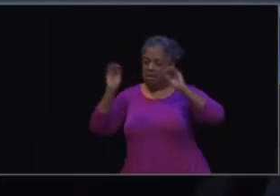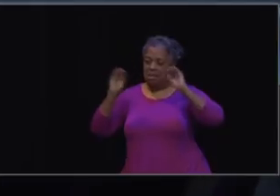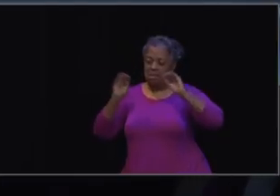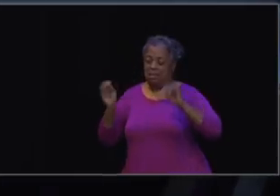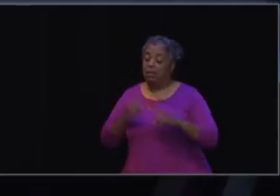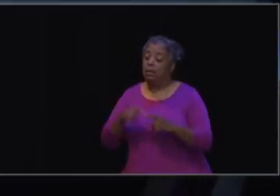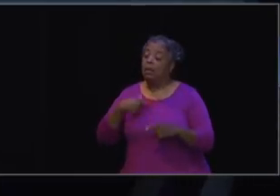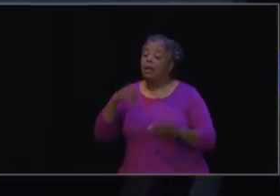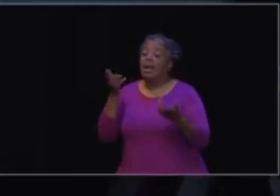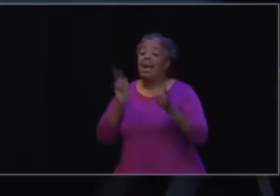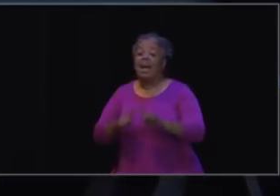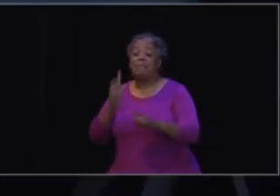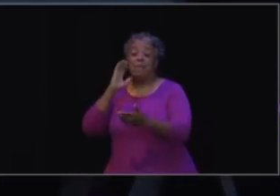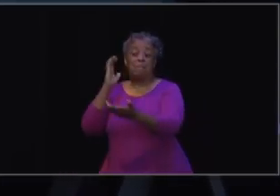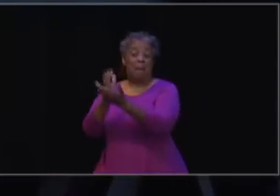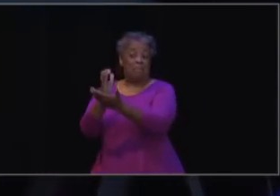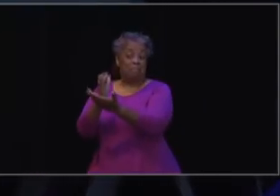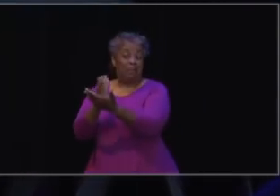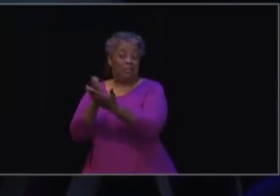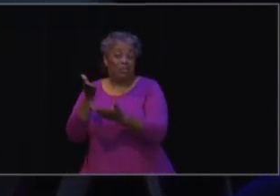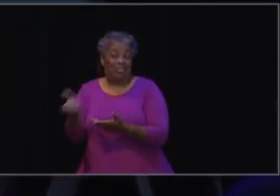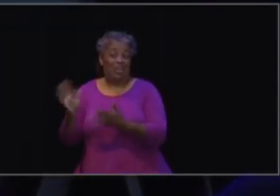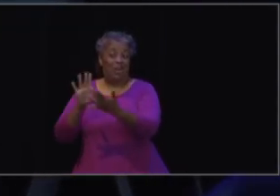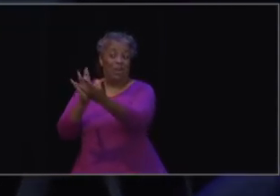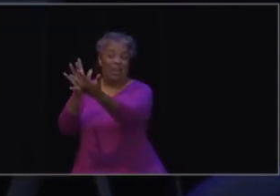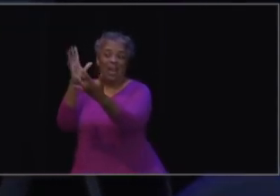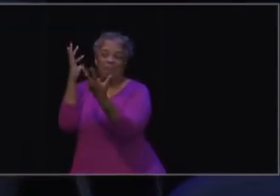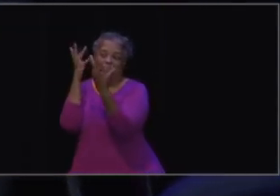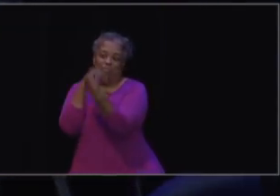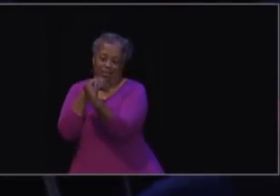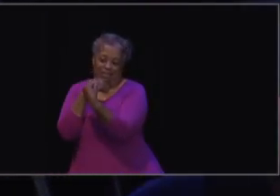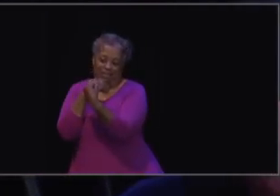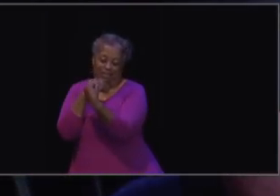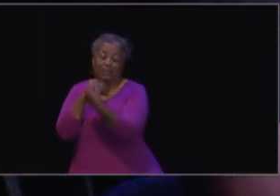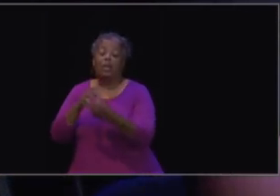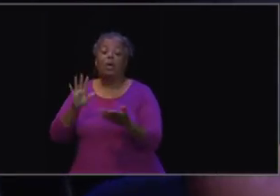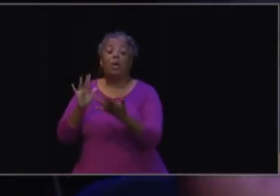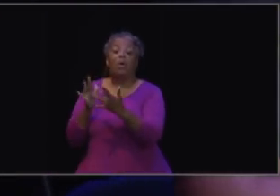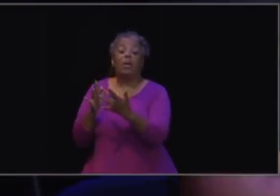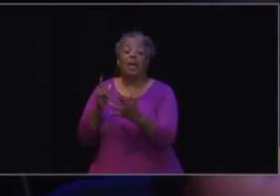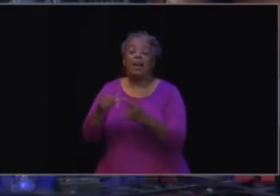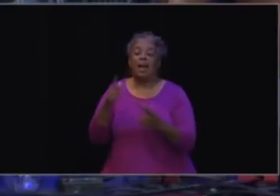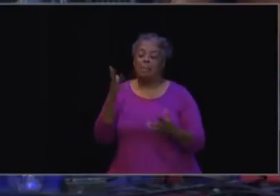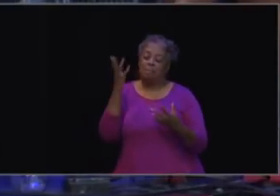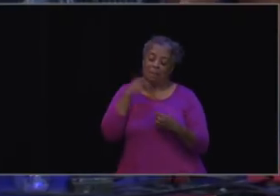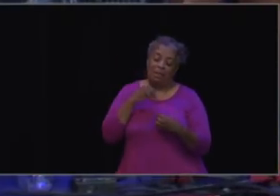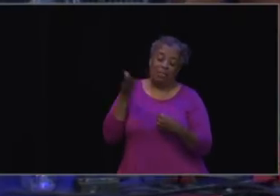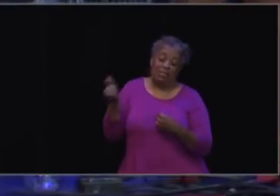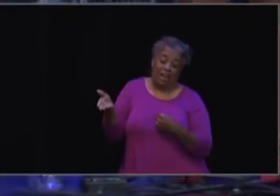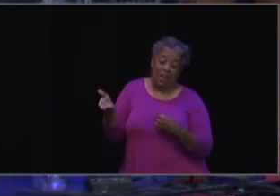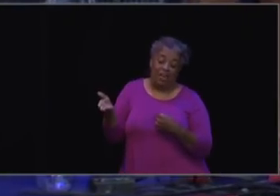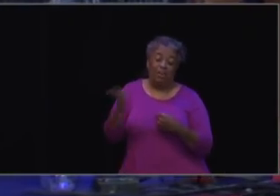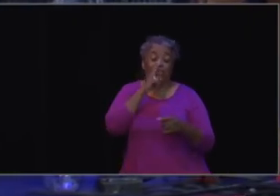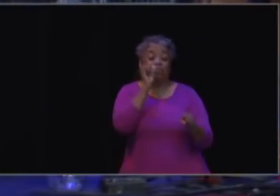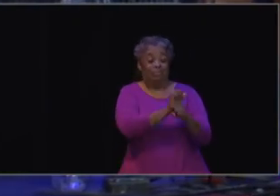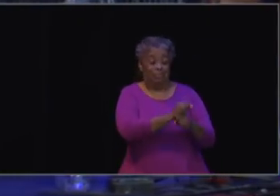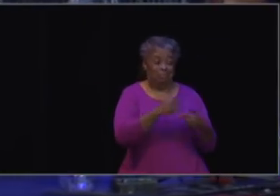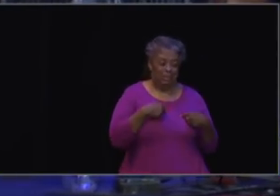dow, my picture is so pretty. Dow, dow, online, I'm better dow, than the real dow, me. Better dow, than the real